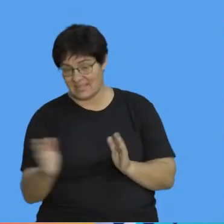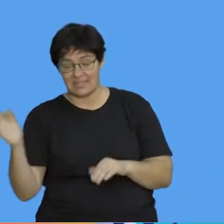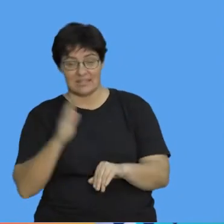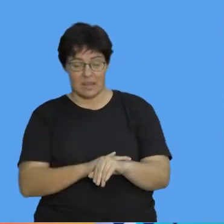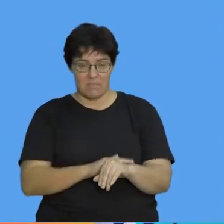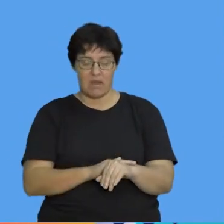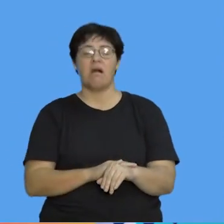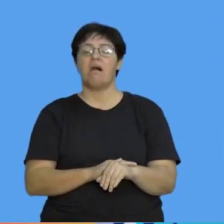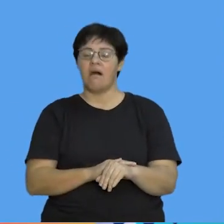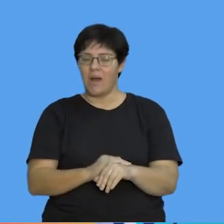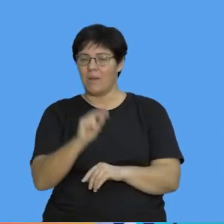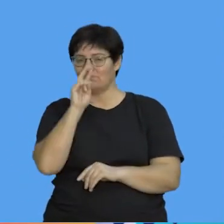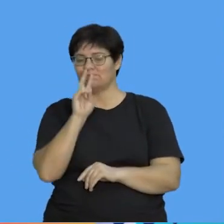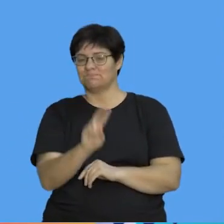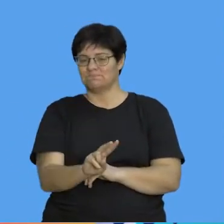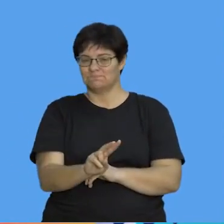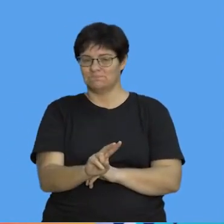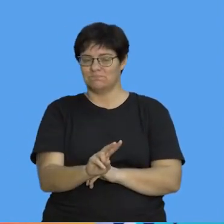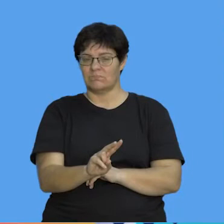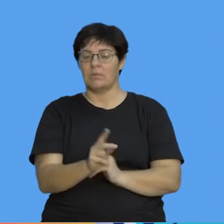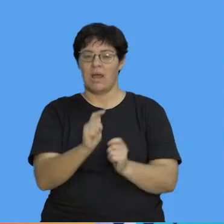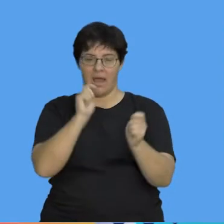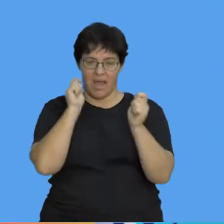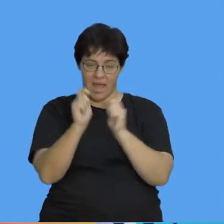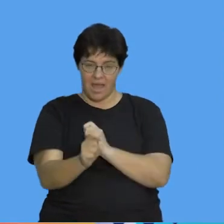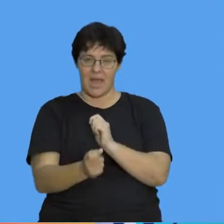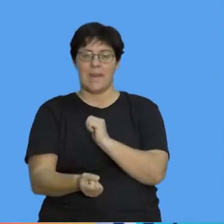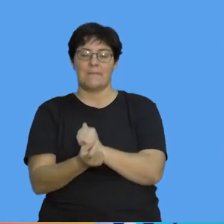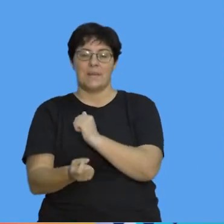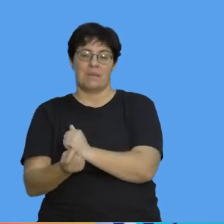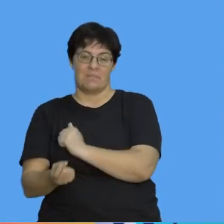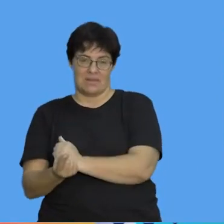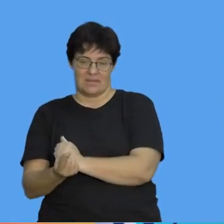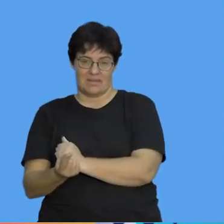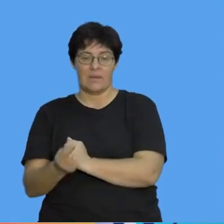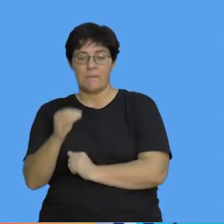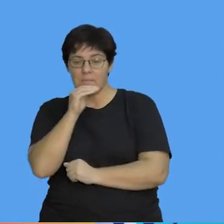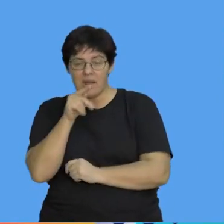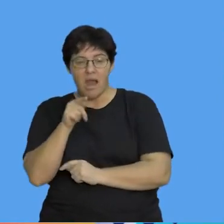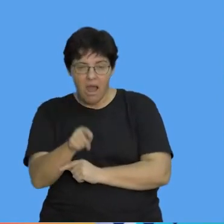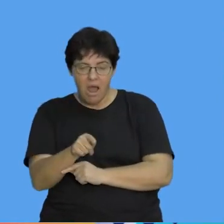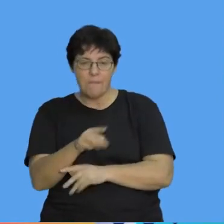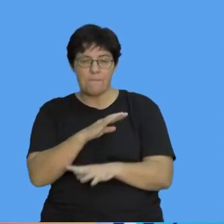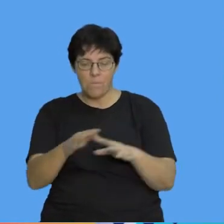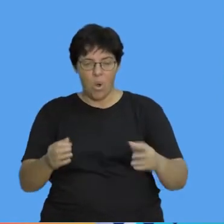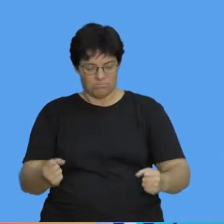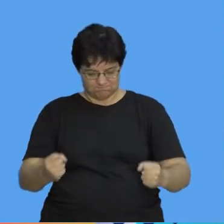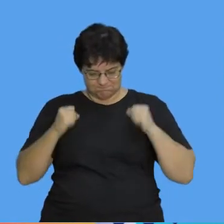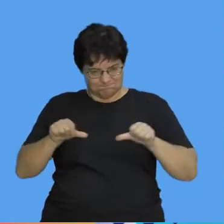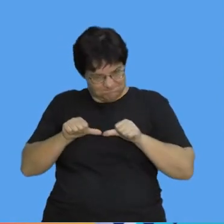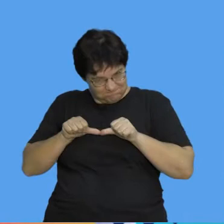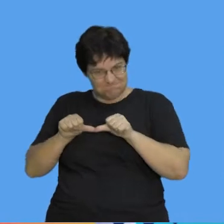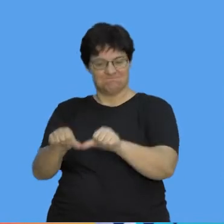over time, so we start to see how they adapt features that make them far